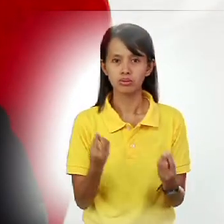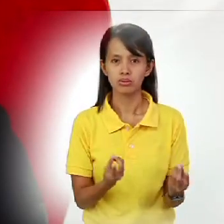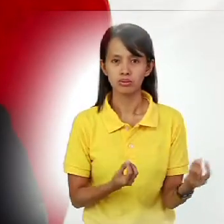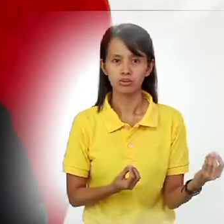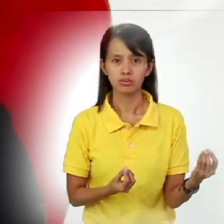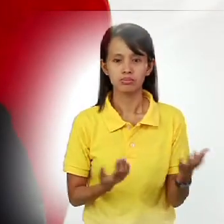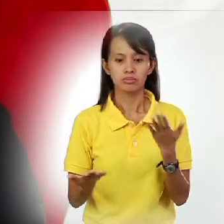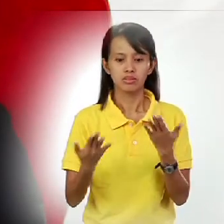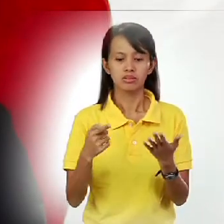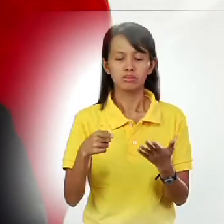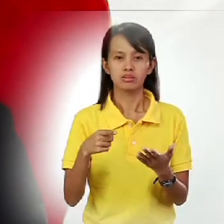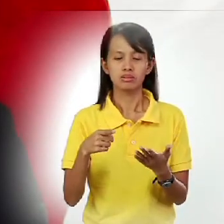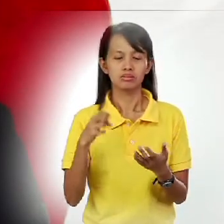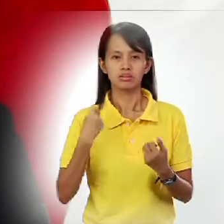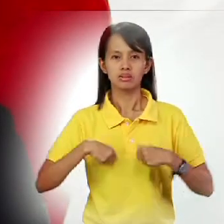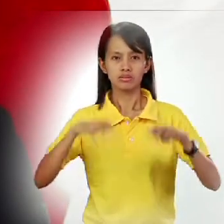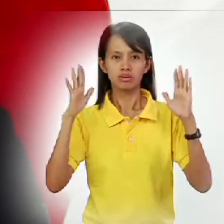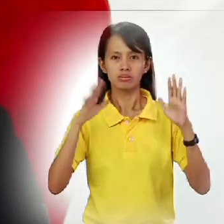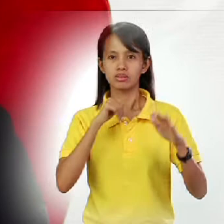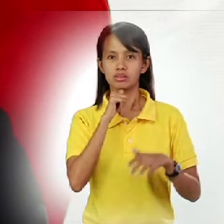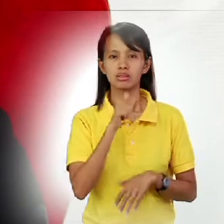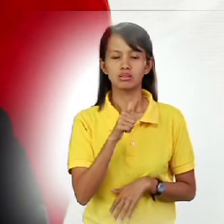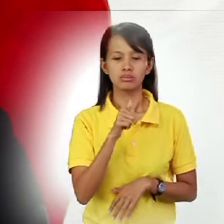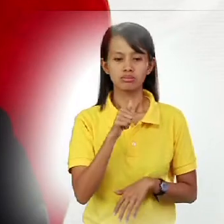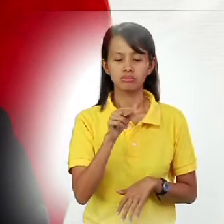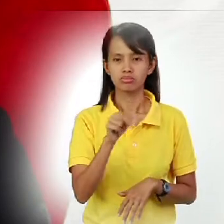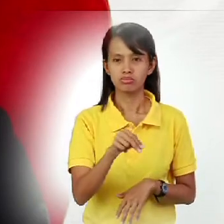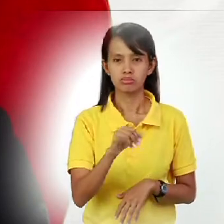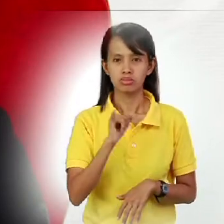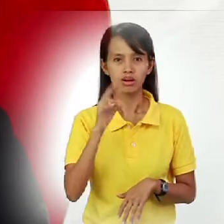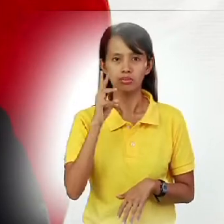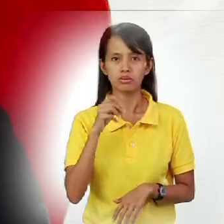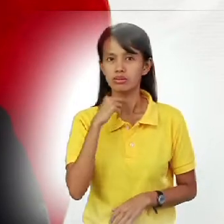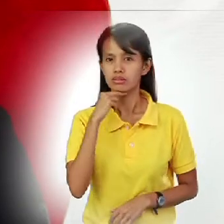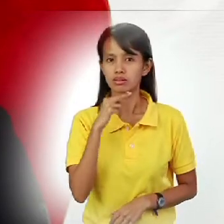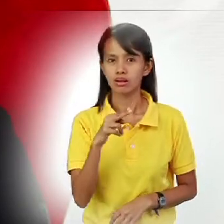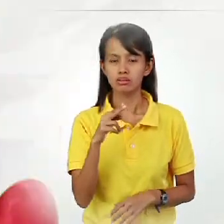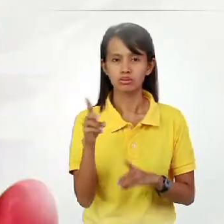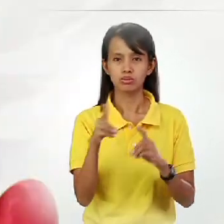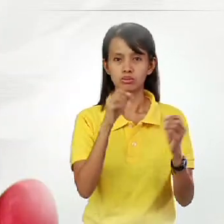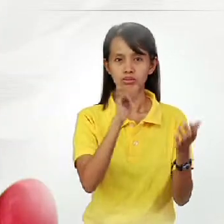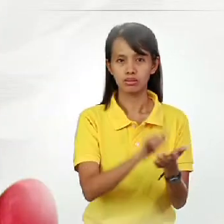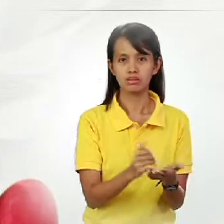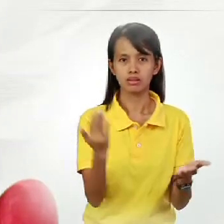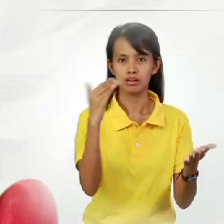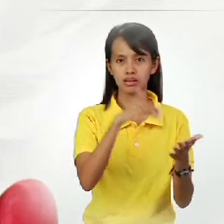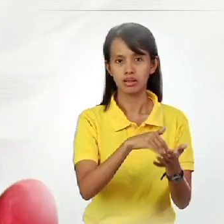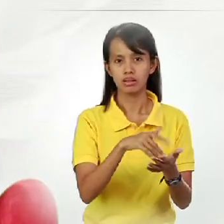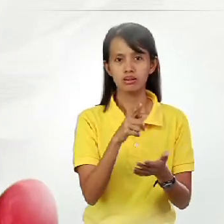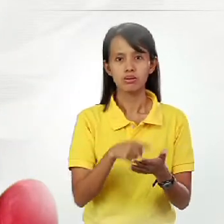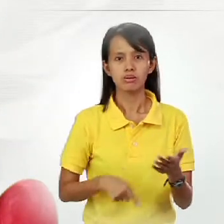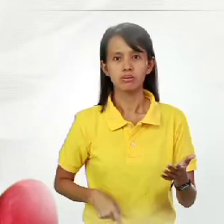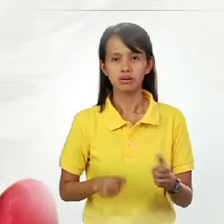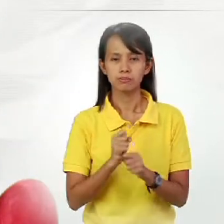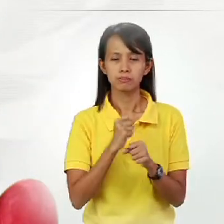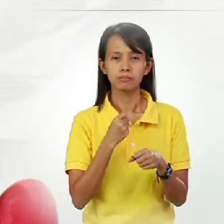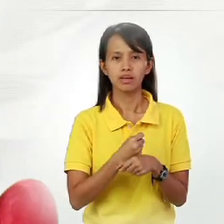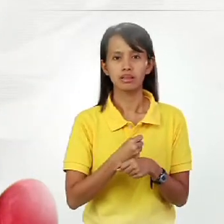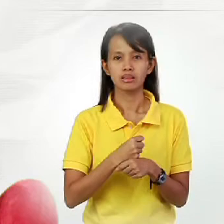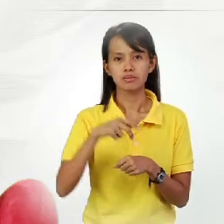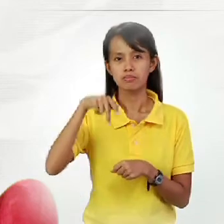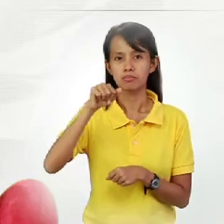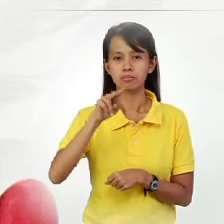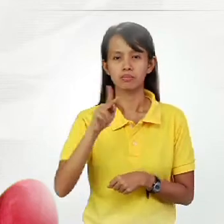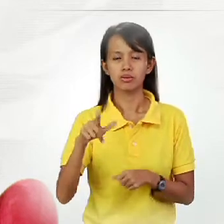do? You might just fold up and say, "No, I won't do this." Again, what